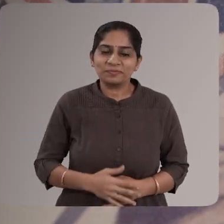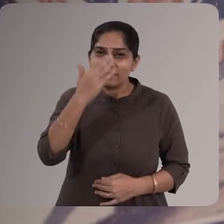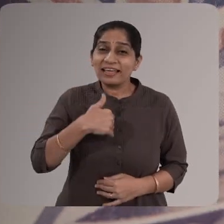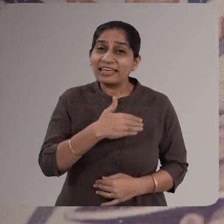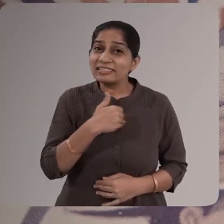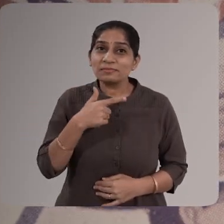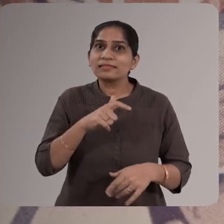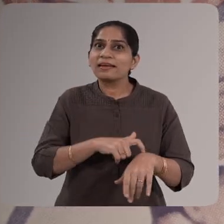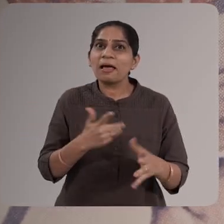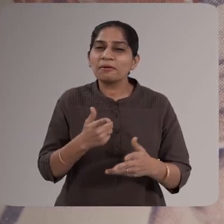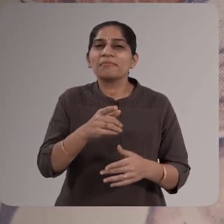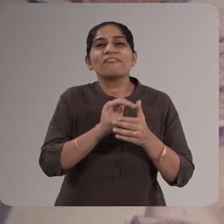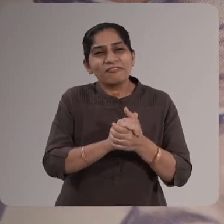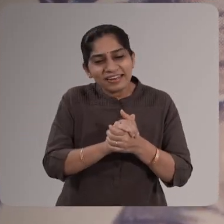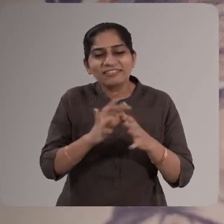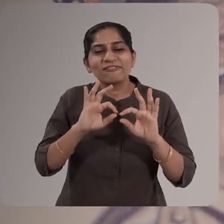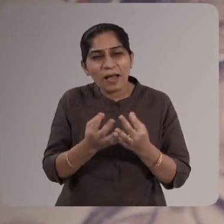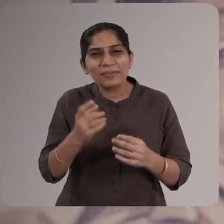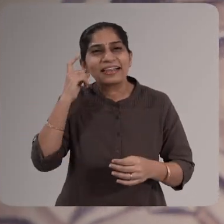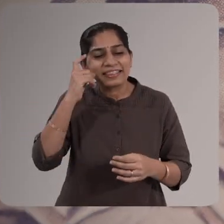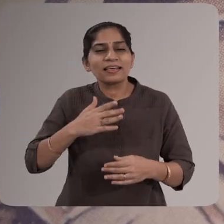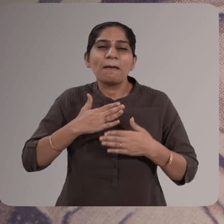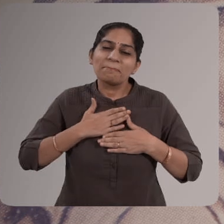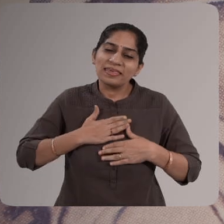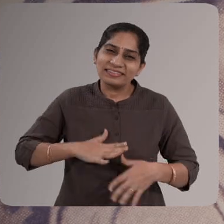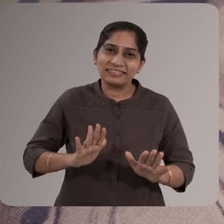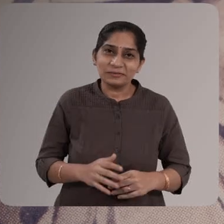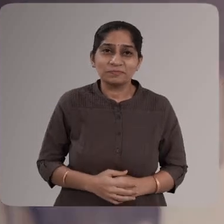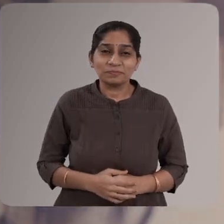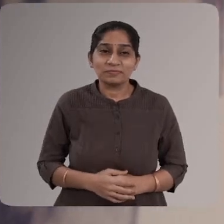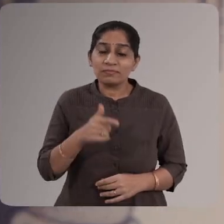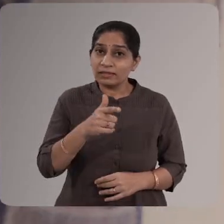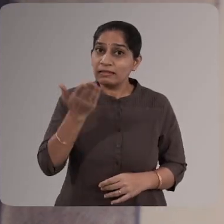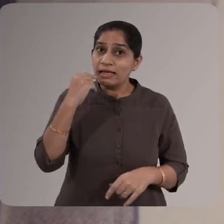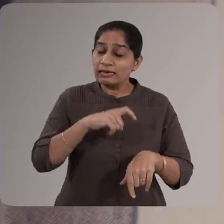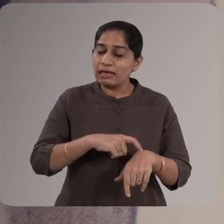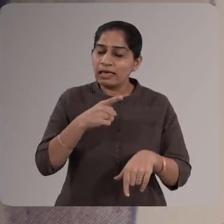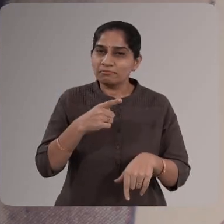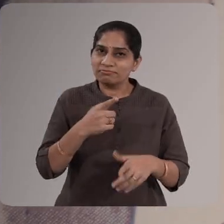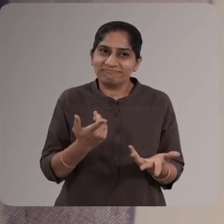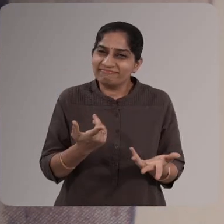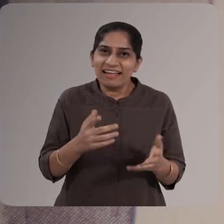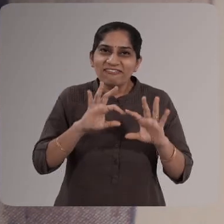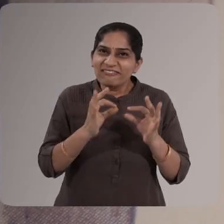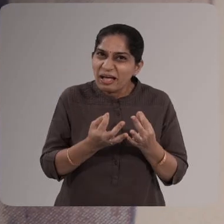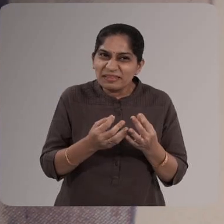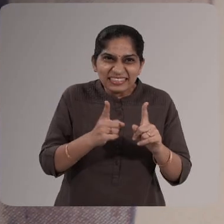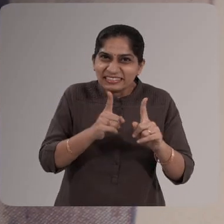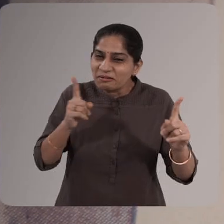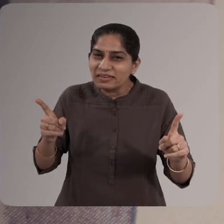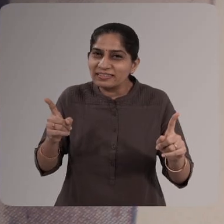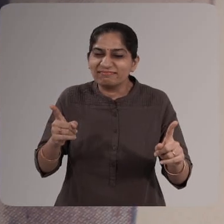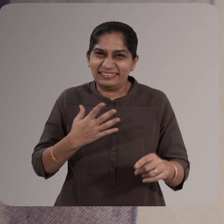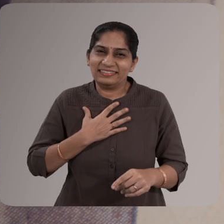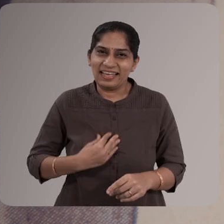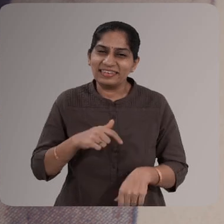And Christmas was a time to think of family, friends, and peace, and would have been a particularly poignant time to be separated